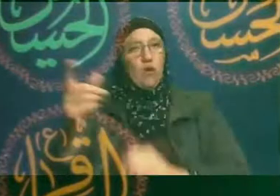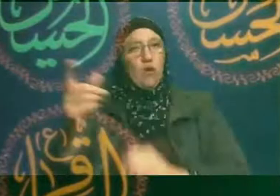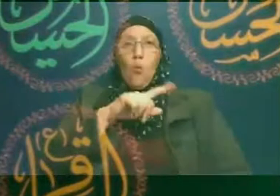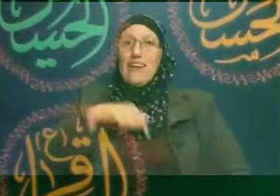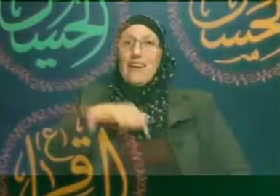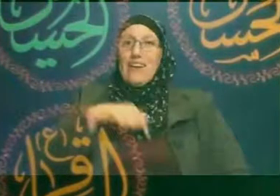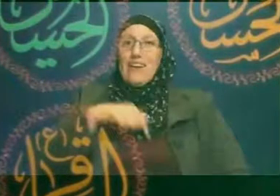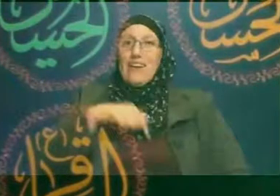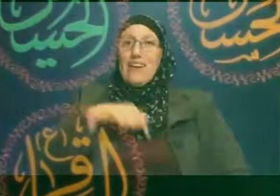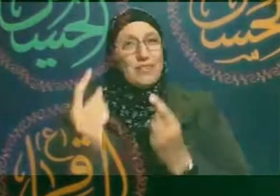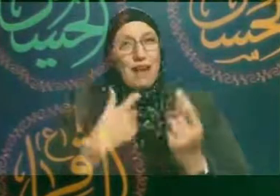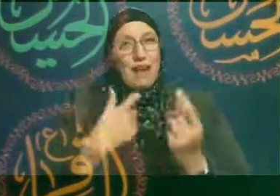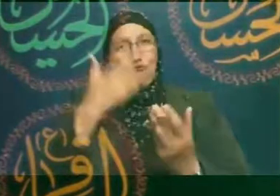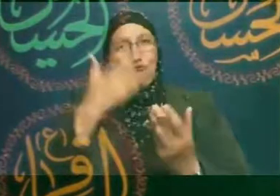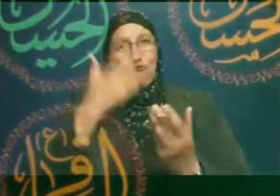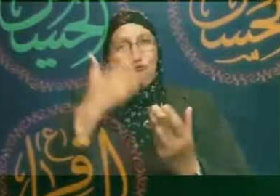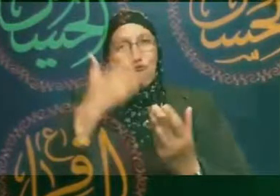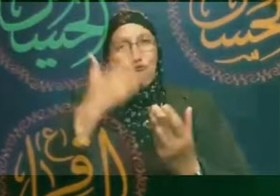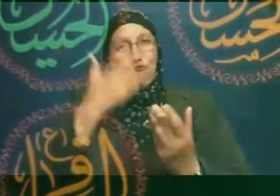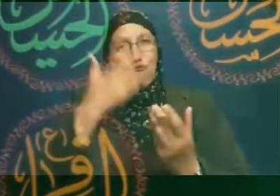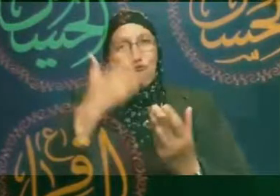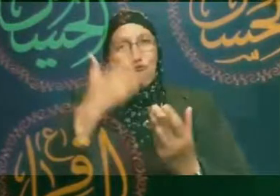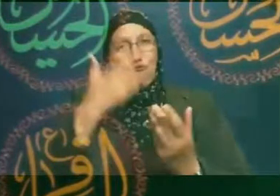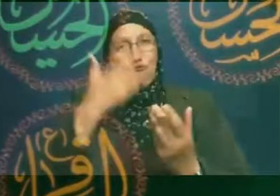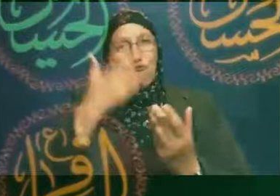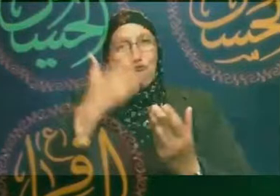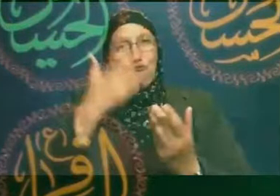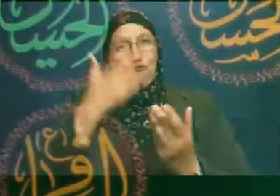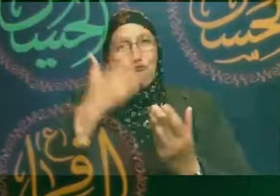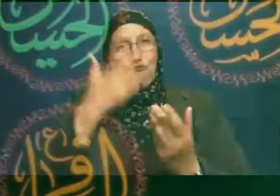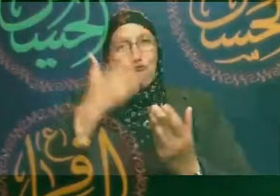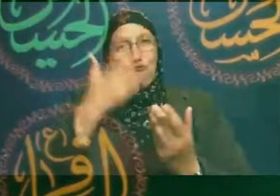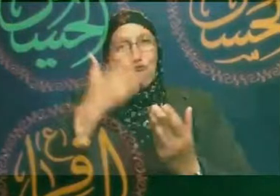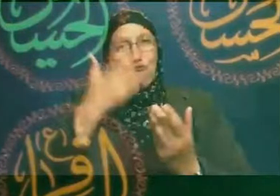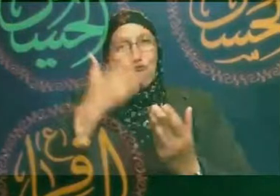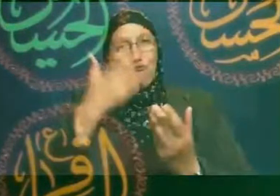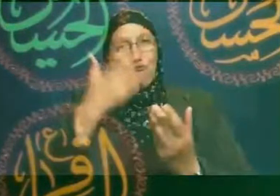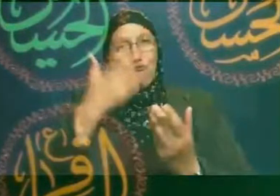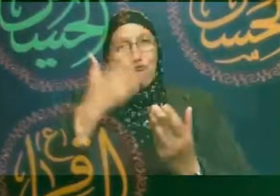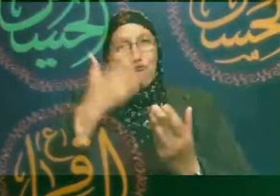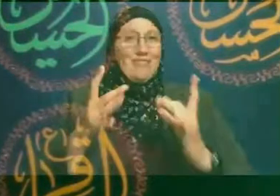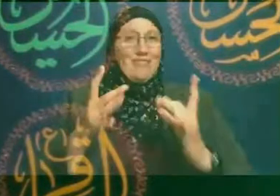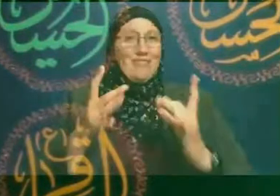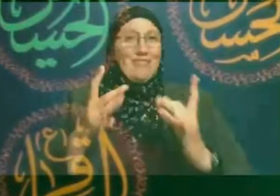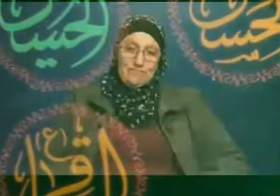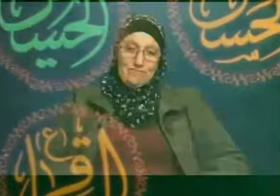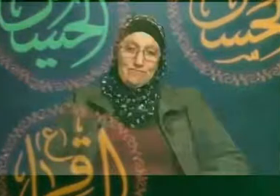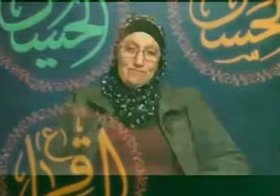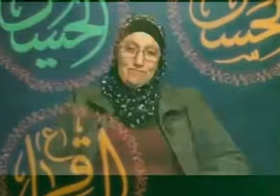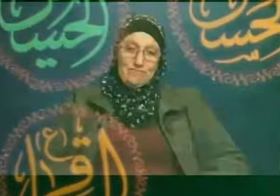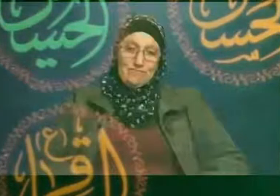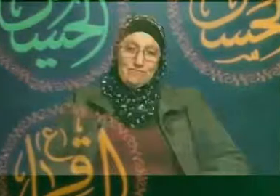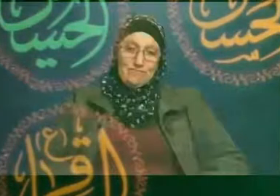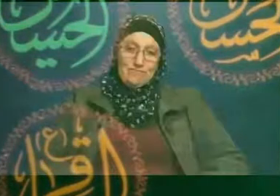conclude. Remember what I mentioned in the beginning, I want to come back to it. I mentioned that the month of Ramadan is not just